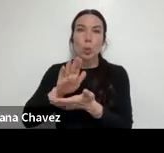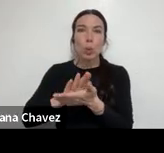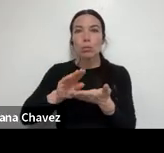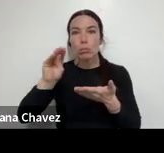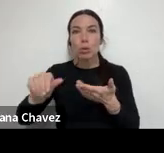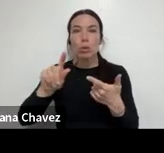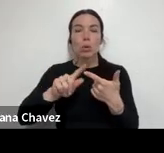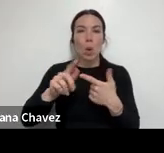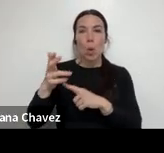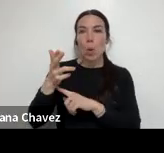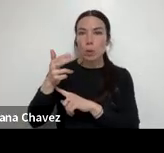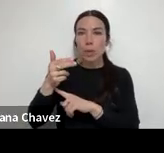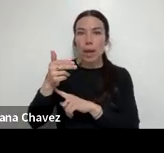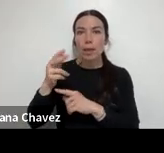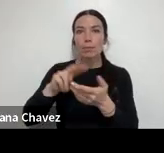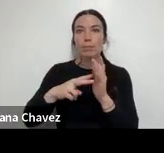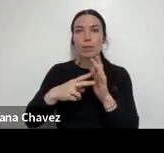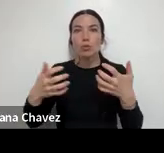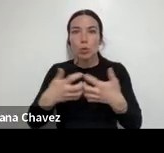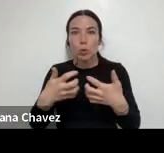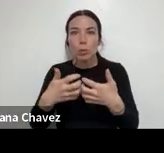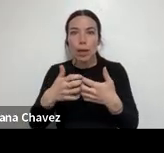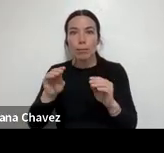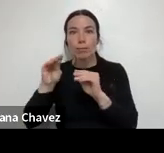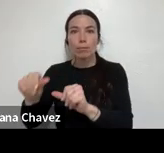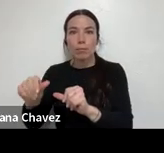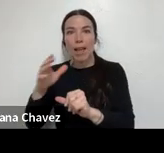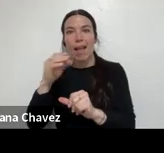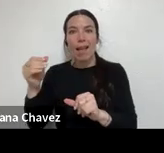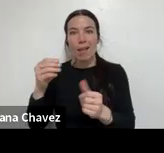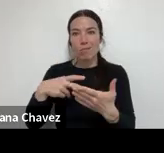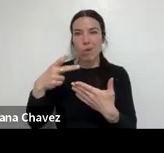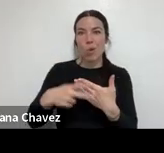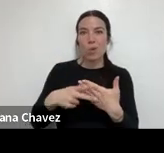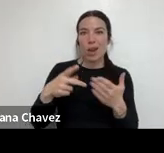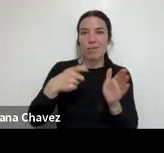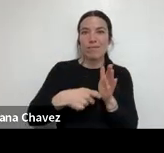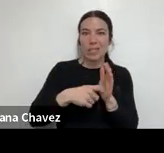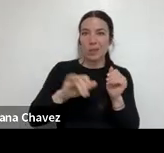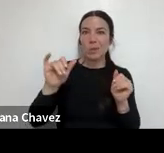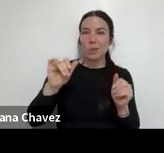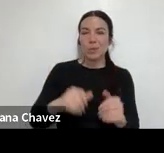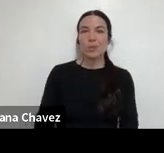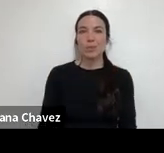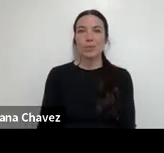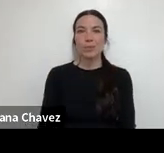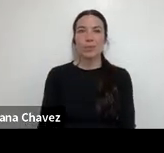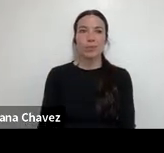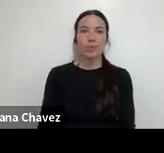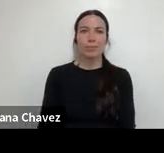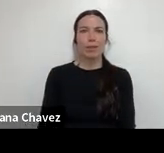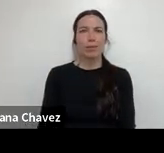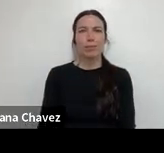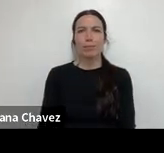a roommate, and also your program fees. think there is also